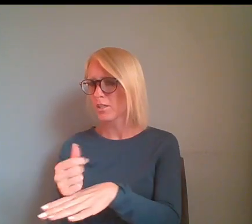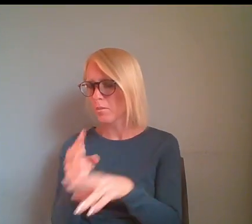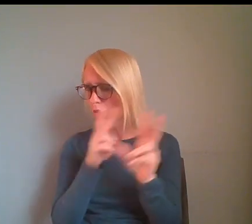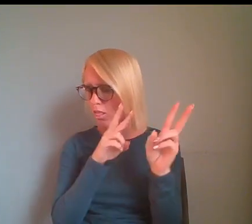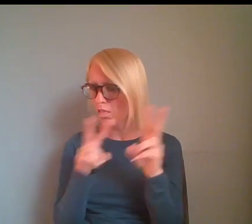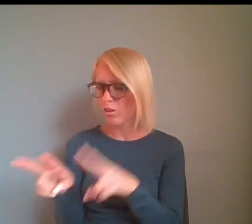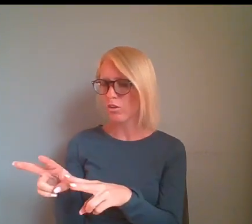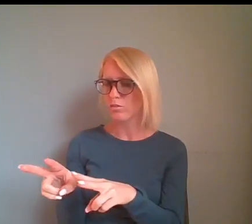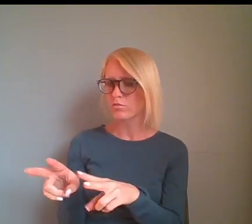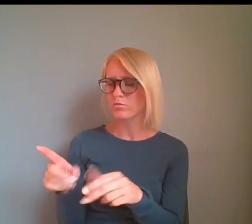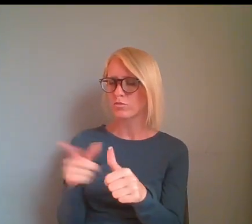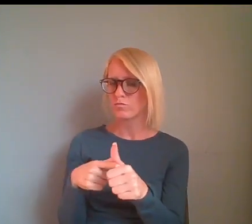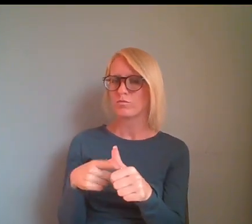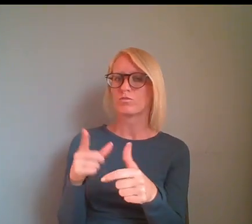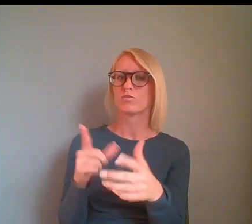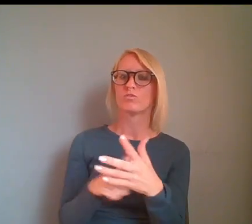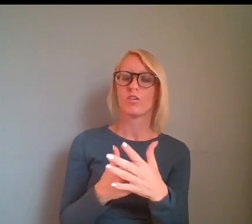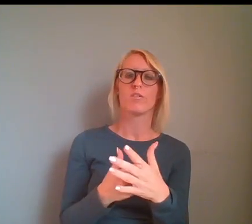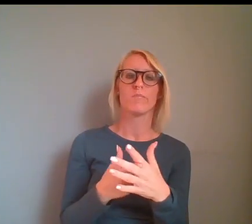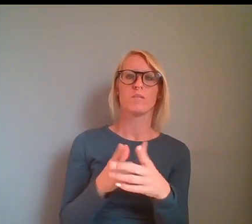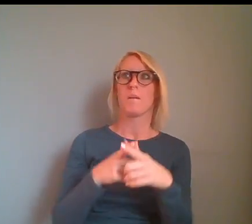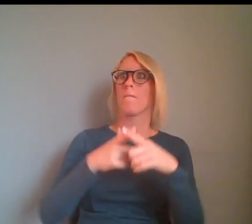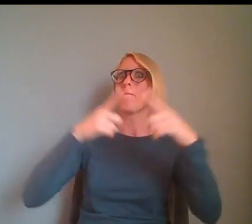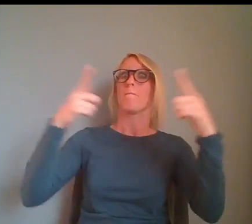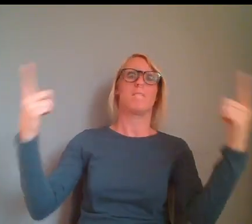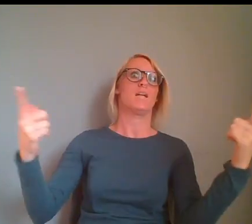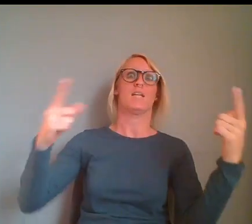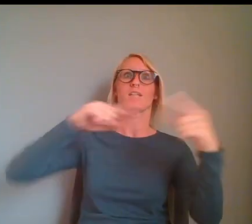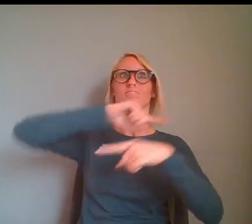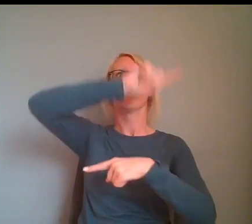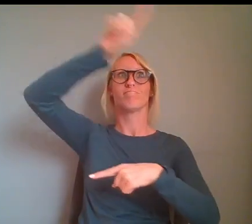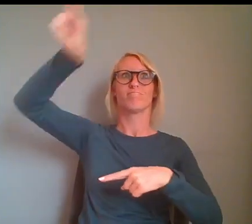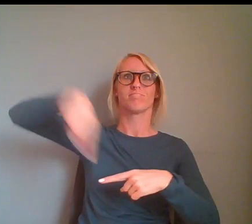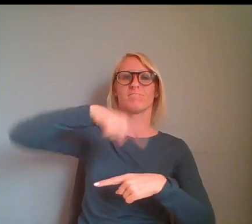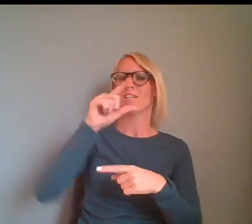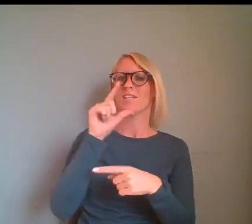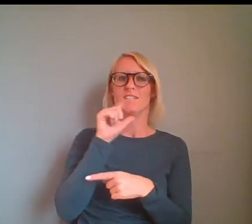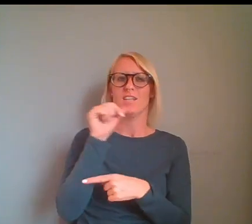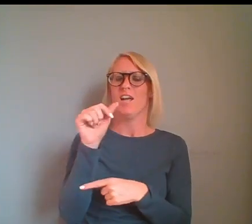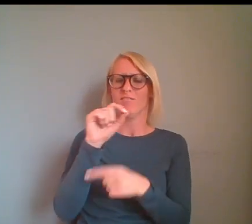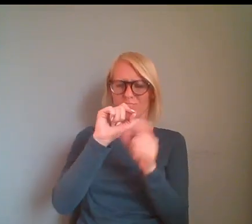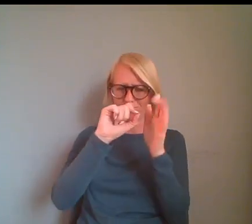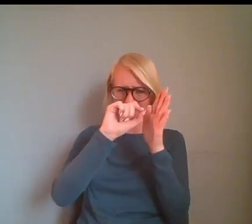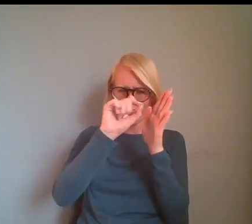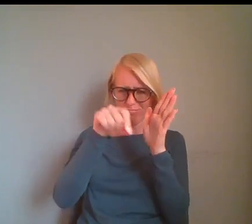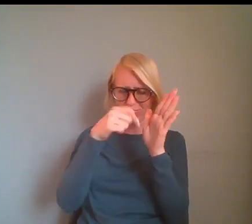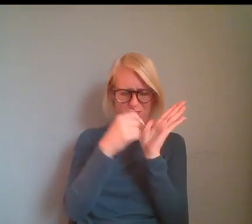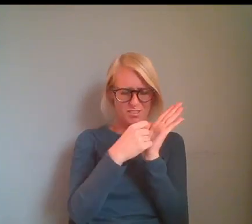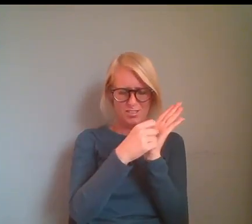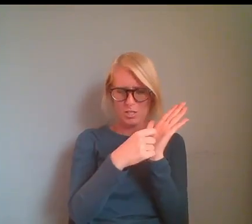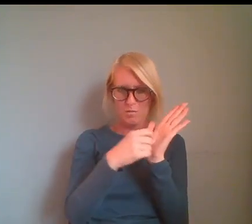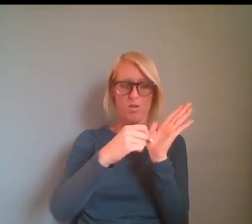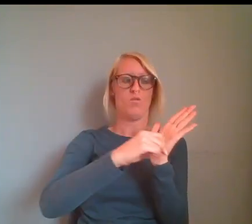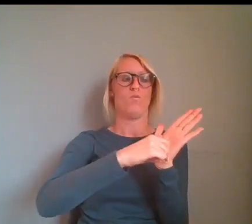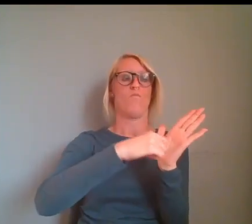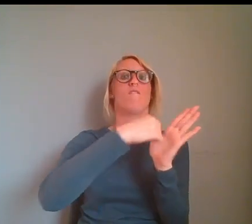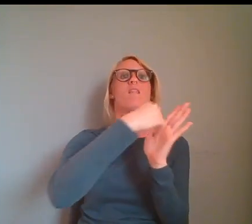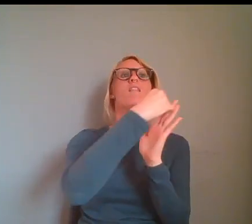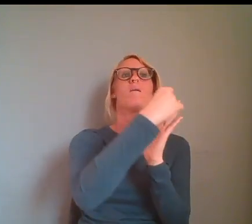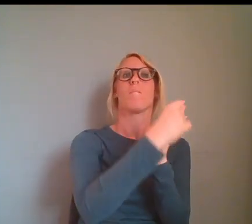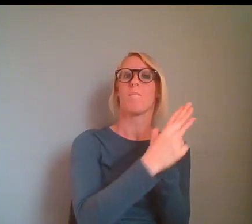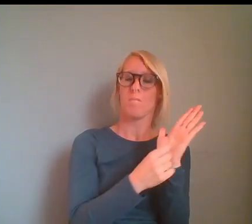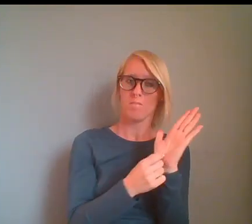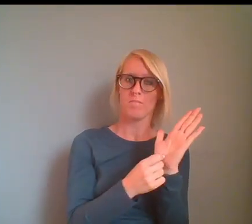big. This stuff does not work with a little teeny face. It's just not going to work, okay? So try to fill up